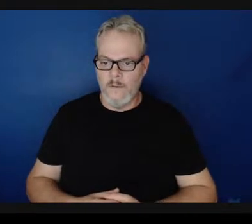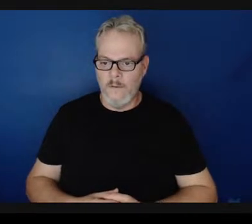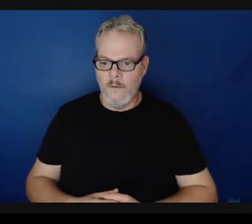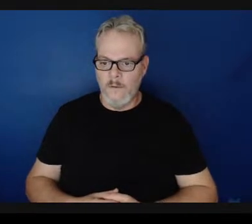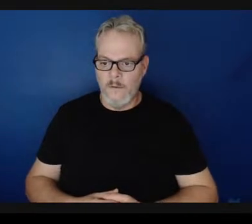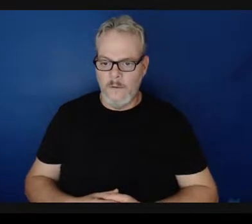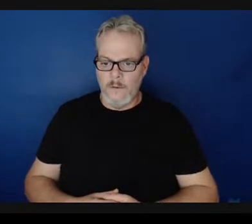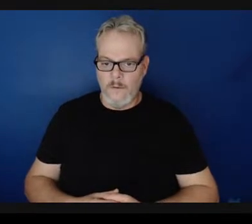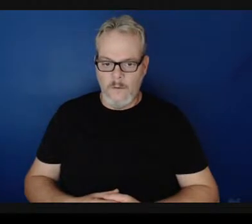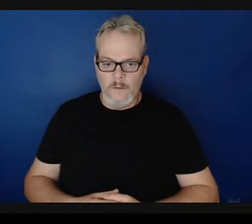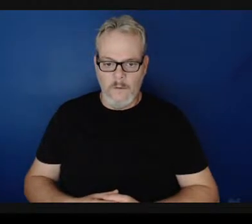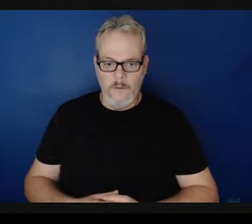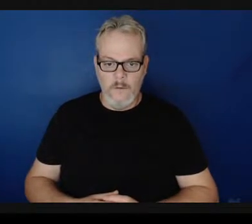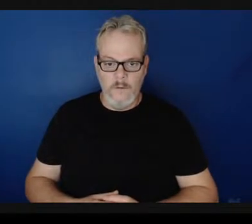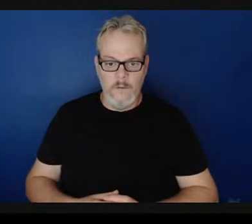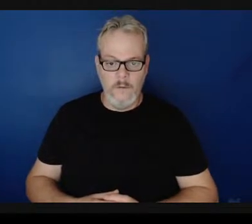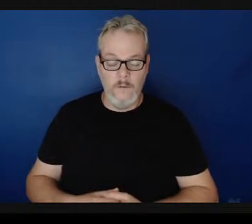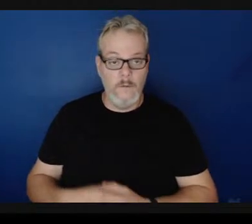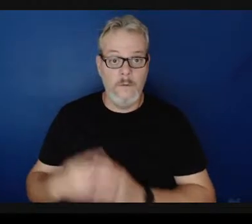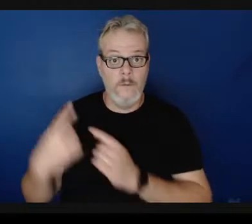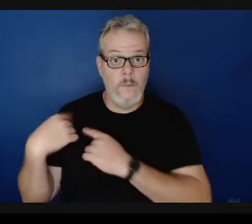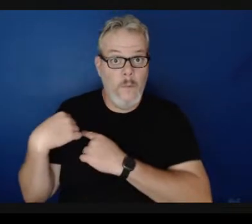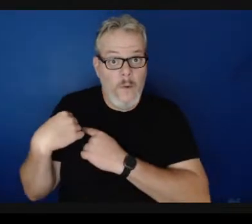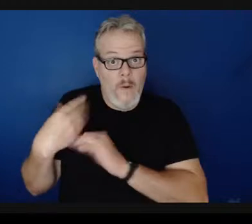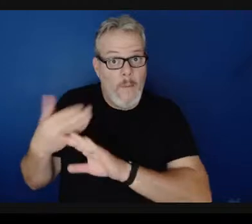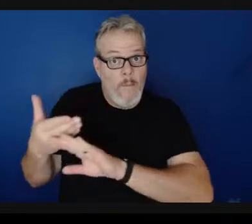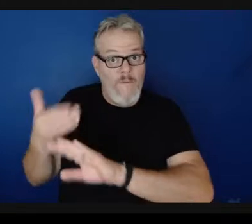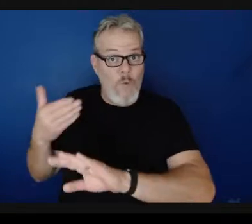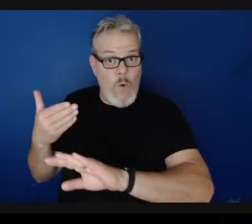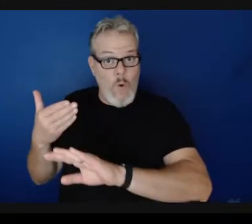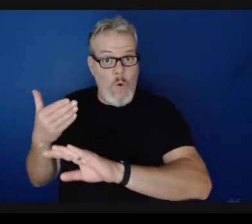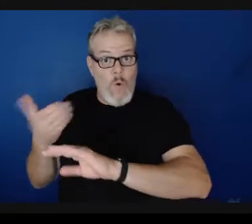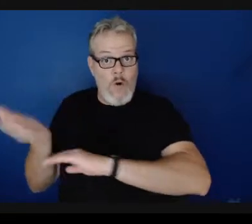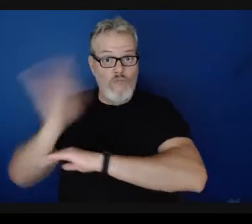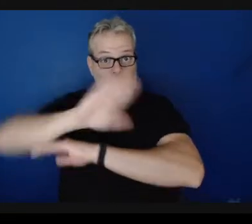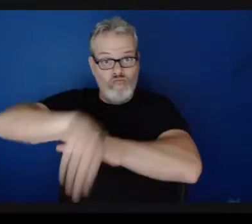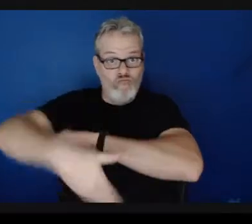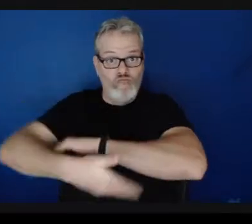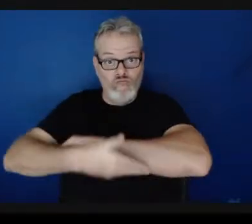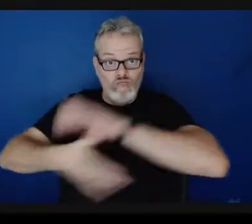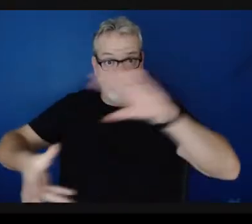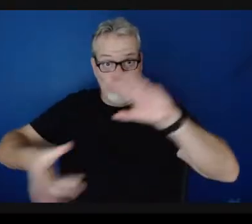24 hours, there were only 14 earthquakes at the summit, and